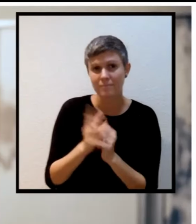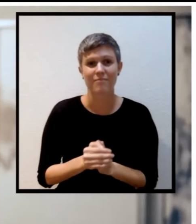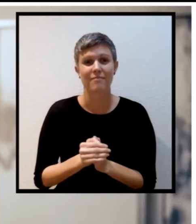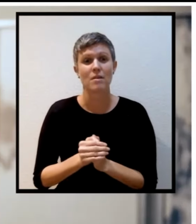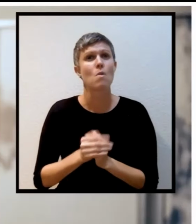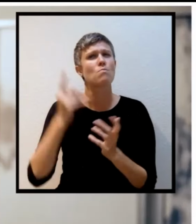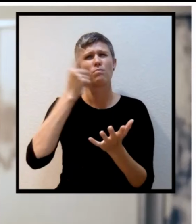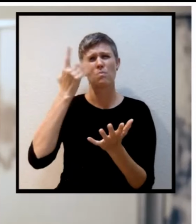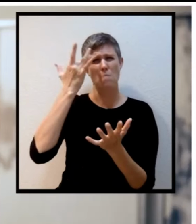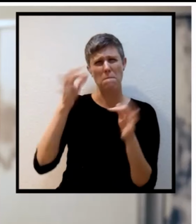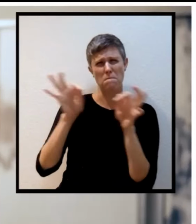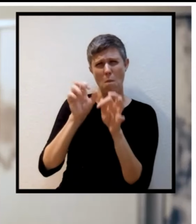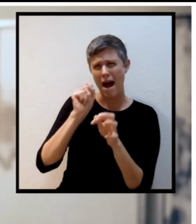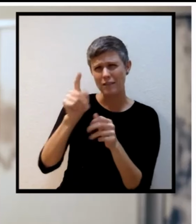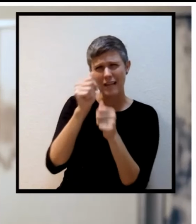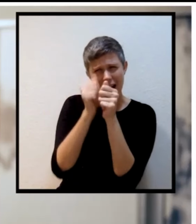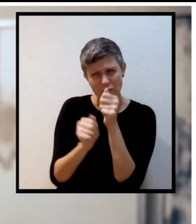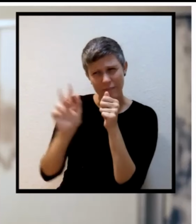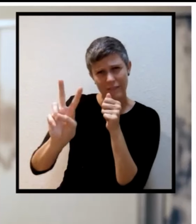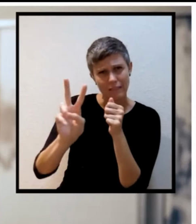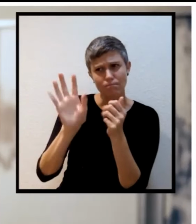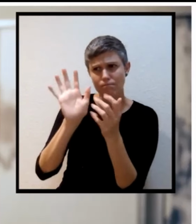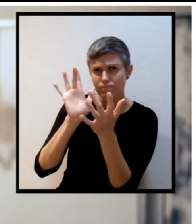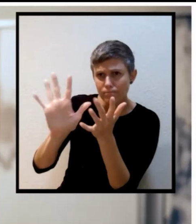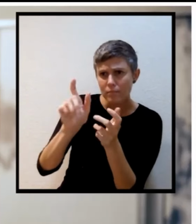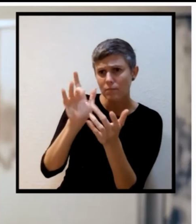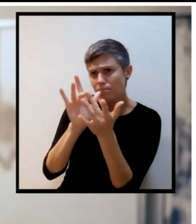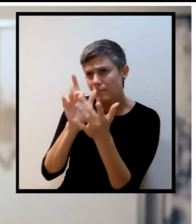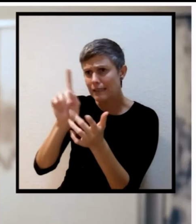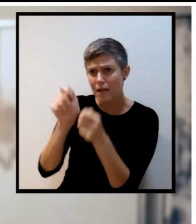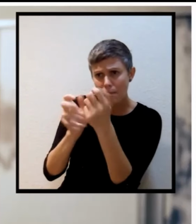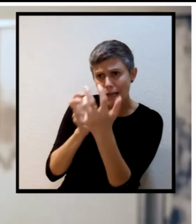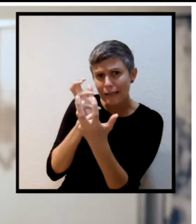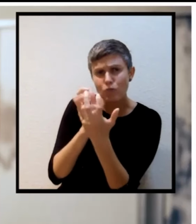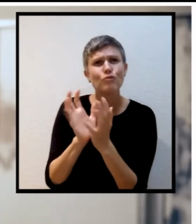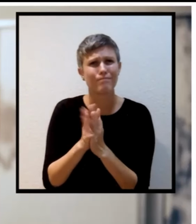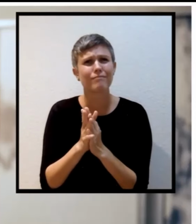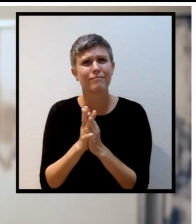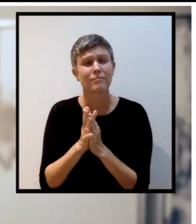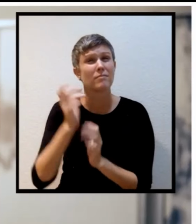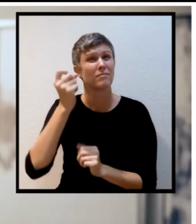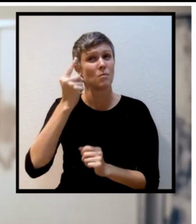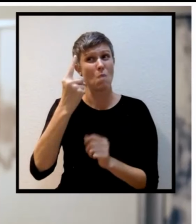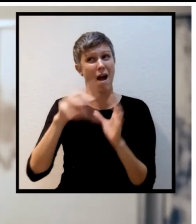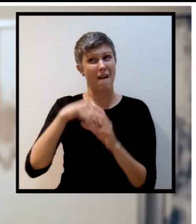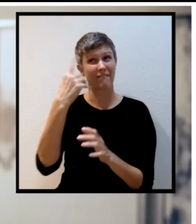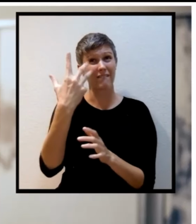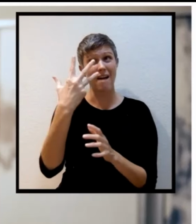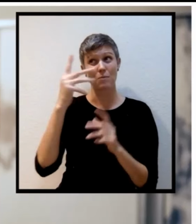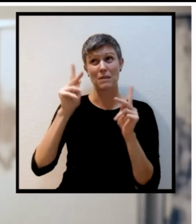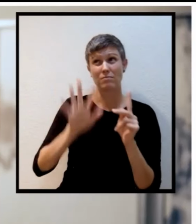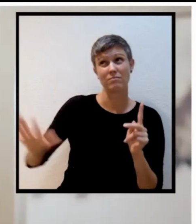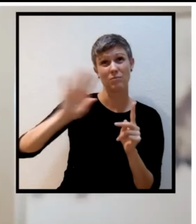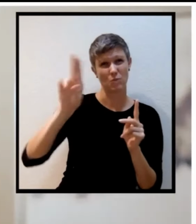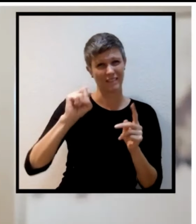why is it so important to ask every victim I come in contact with if they need accommodations? 1 in 5 people in the US has a